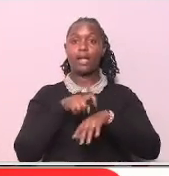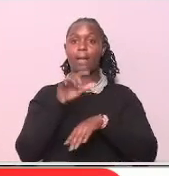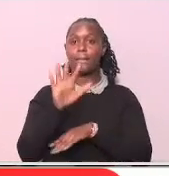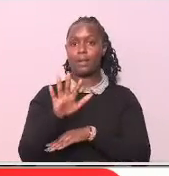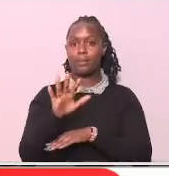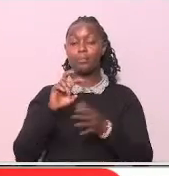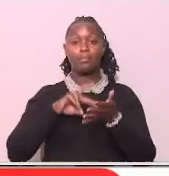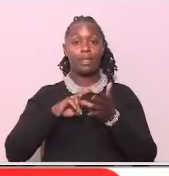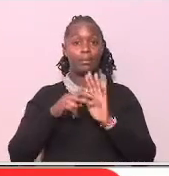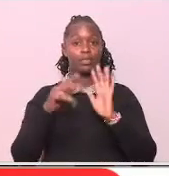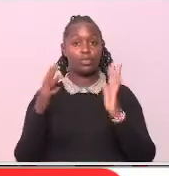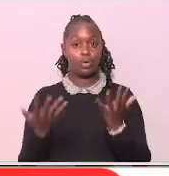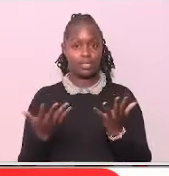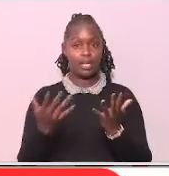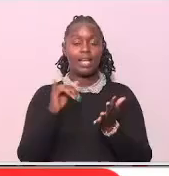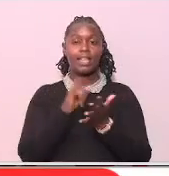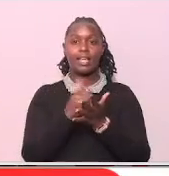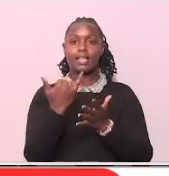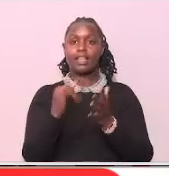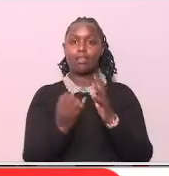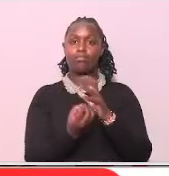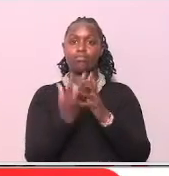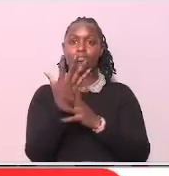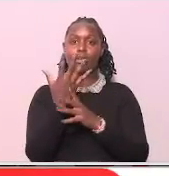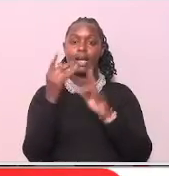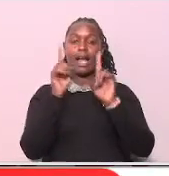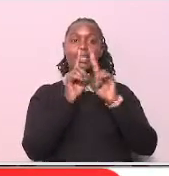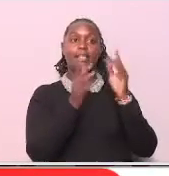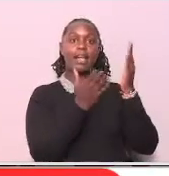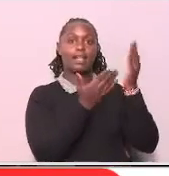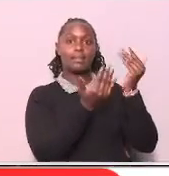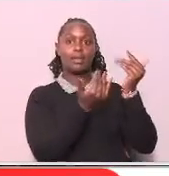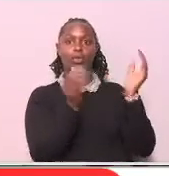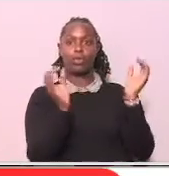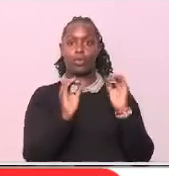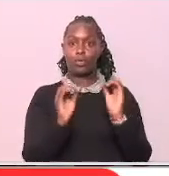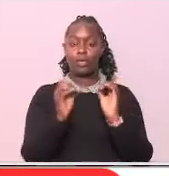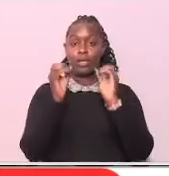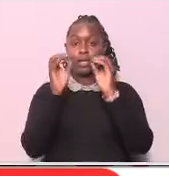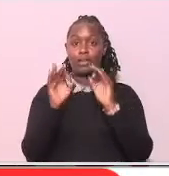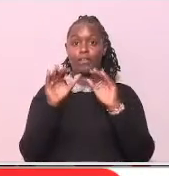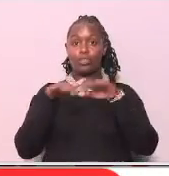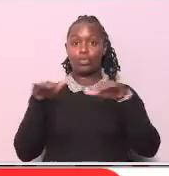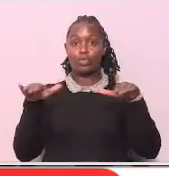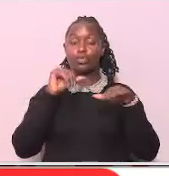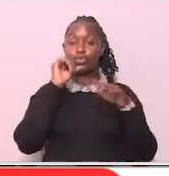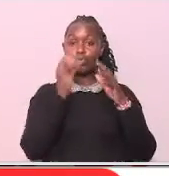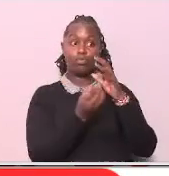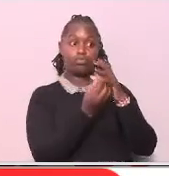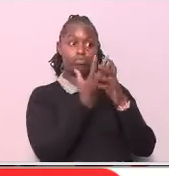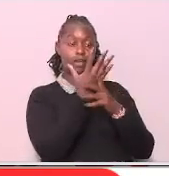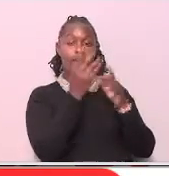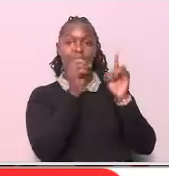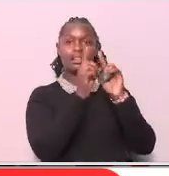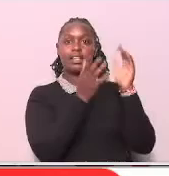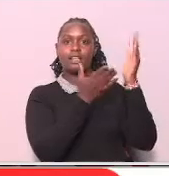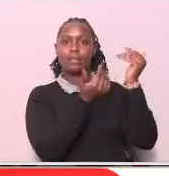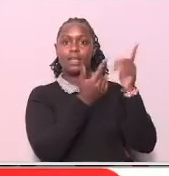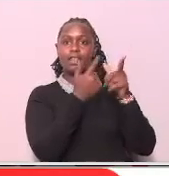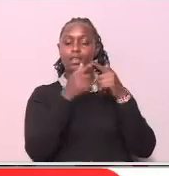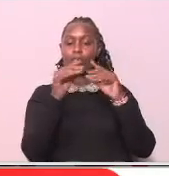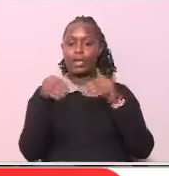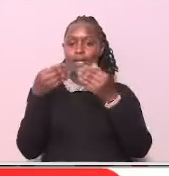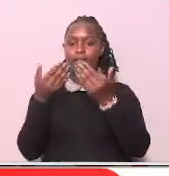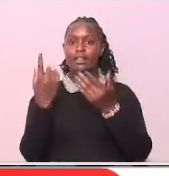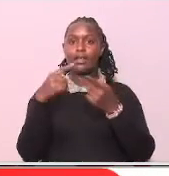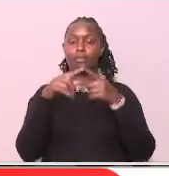That means that they do not grow as expected. If children do not grow as expected, then we are giving them room for them to suffer from